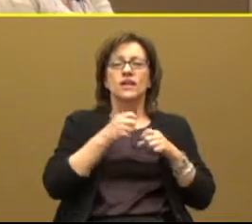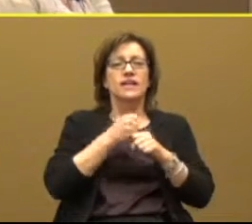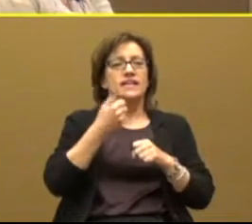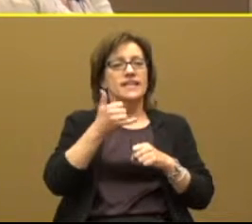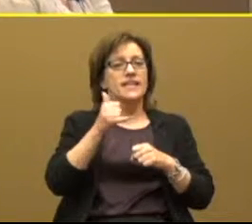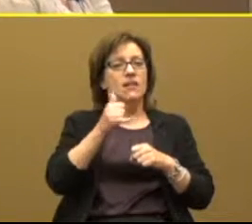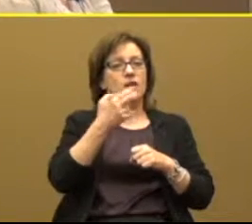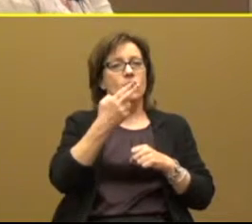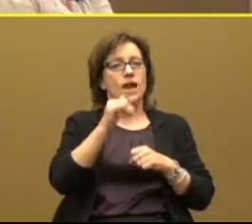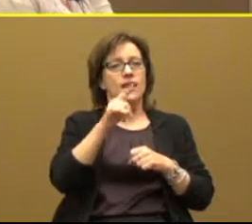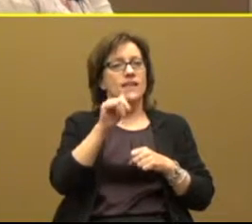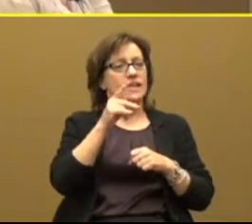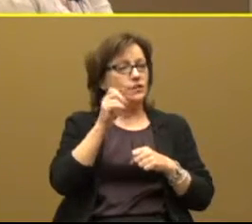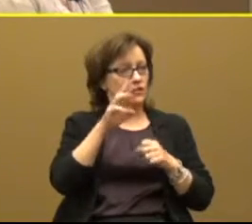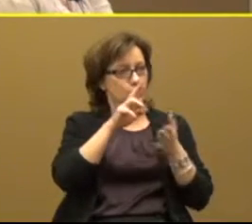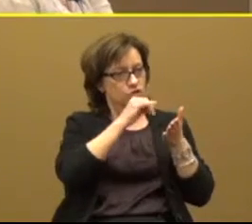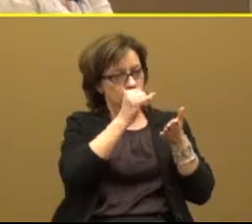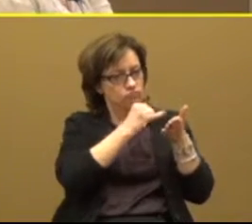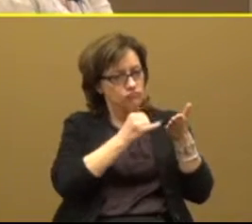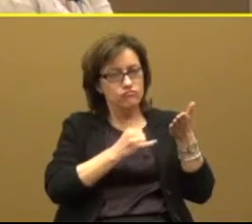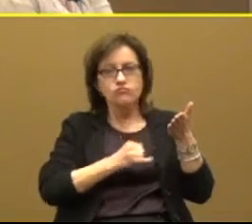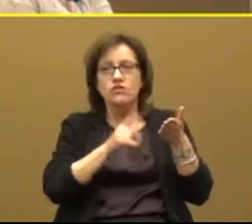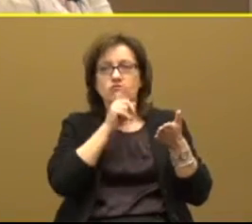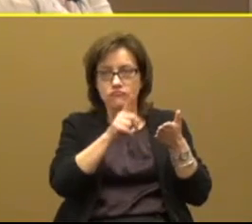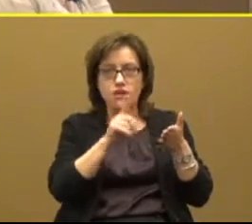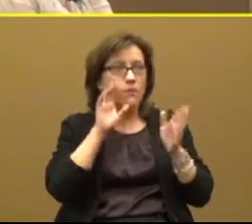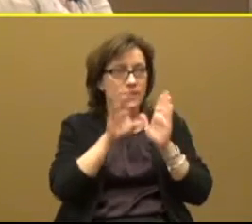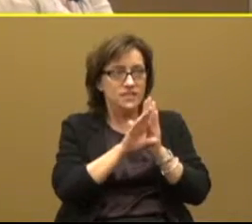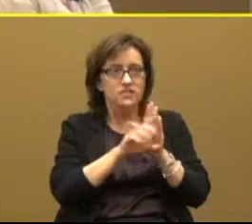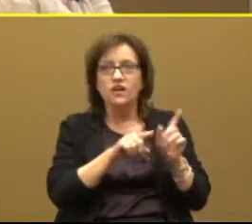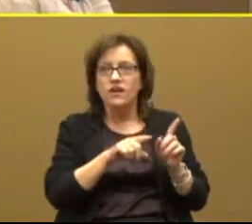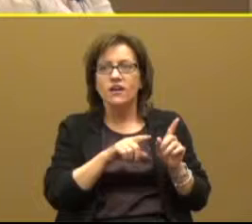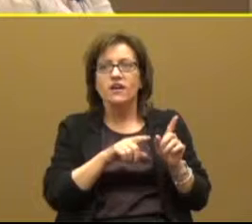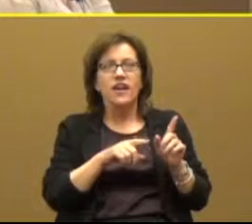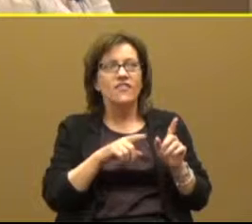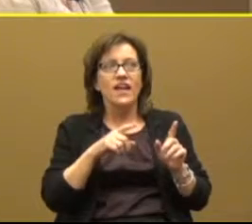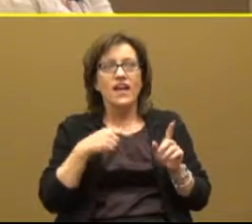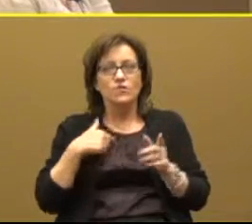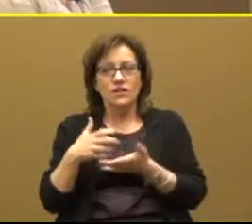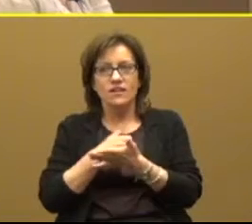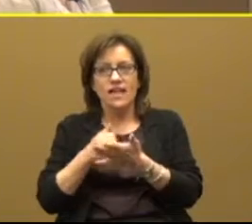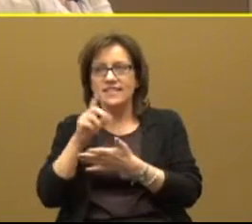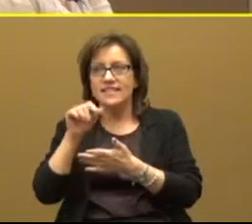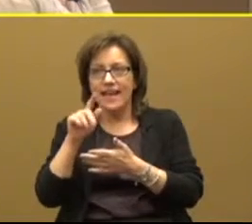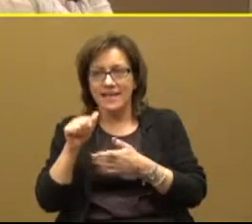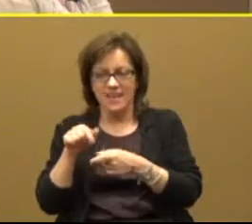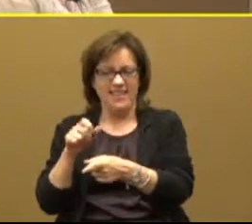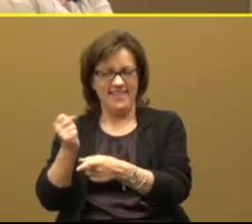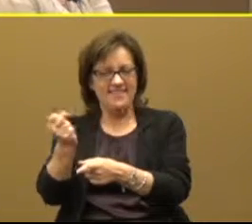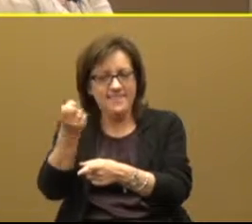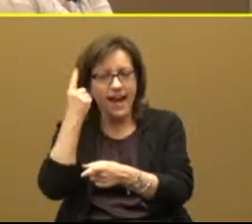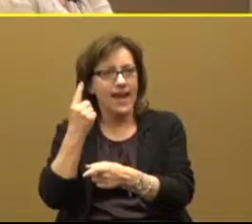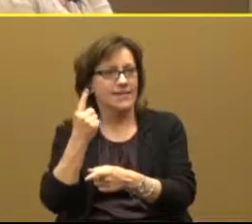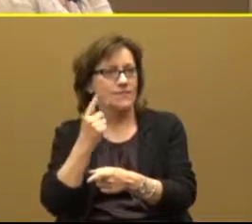and recalculate the data to show that he got it every time we used a real picture of the item. And he